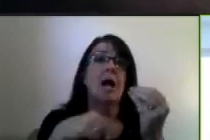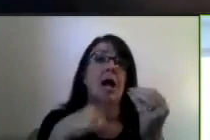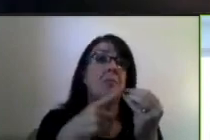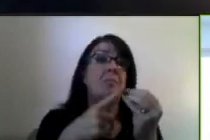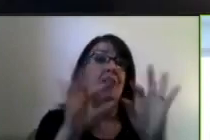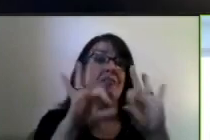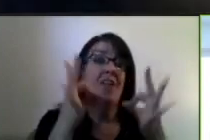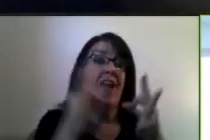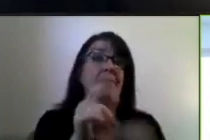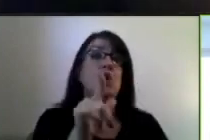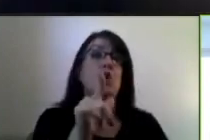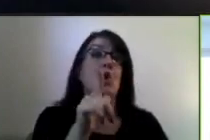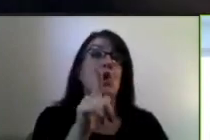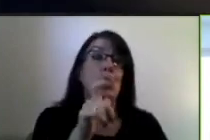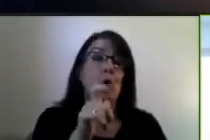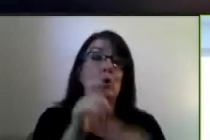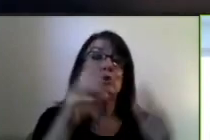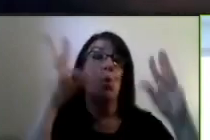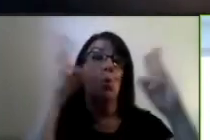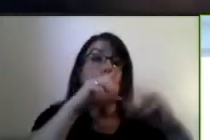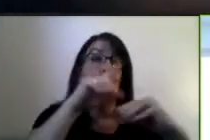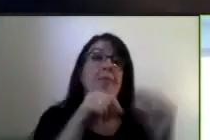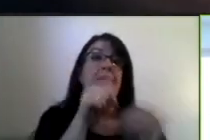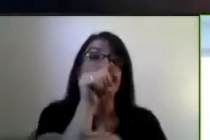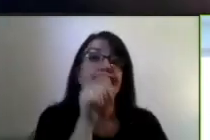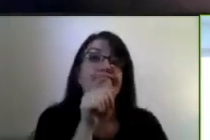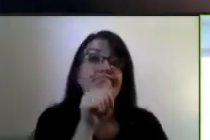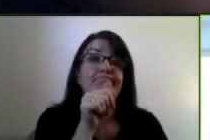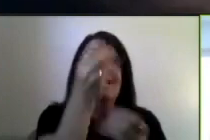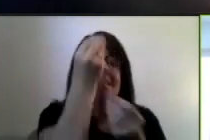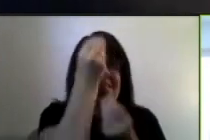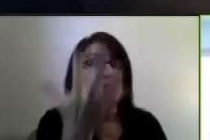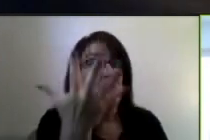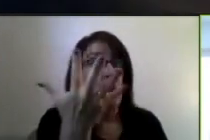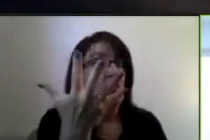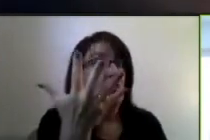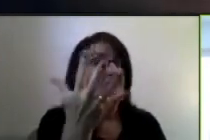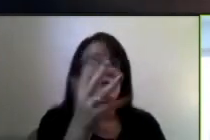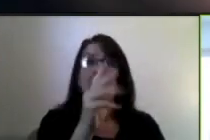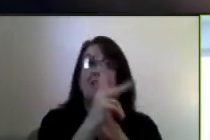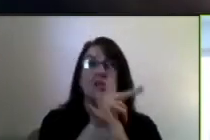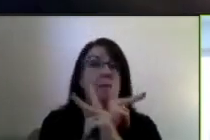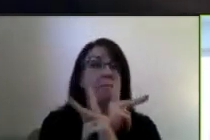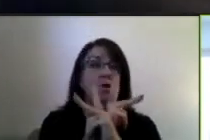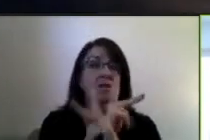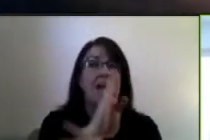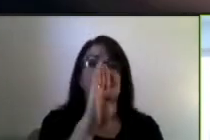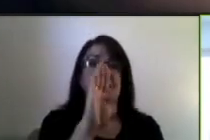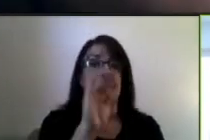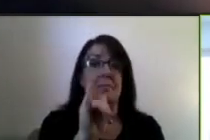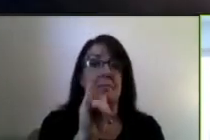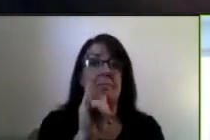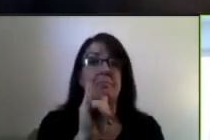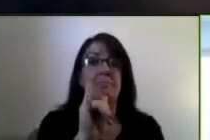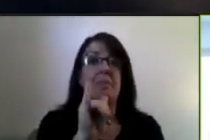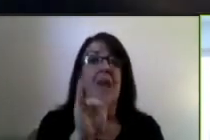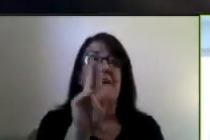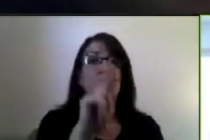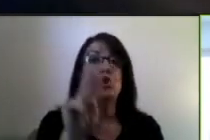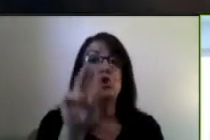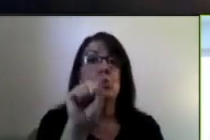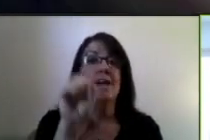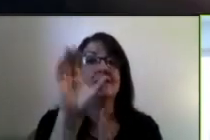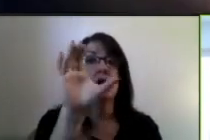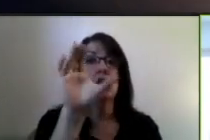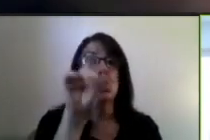confidentiality. But let me tell you something. The information is protected by the Title 13 of the U.S. Code. I